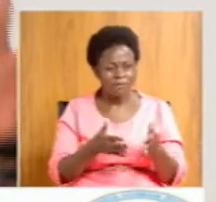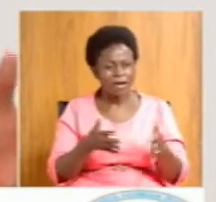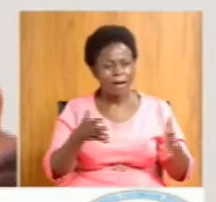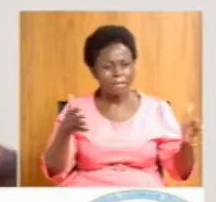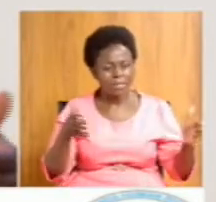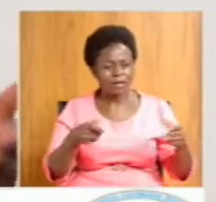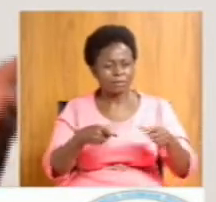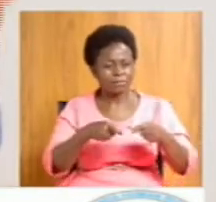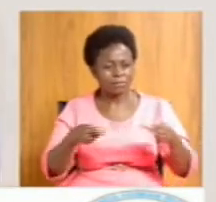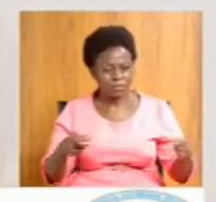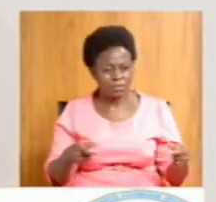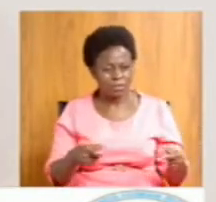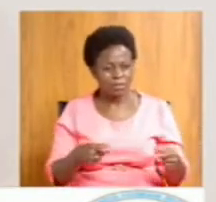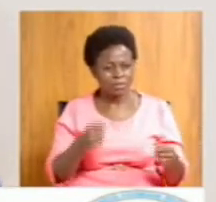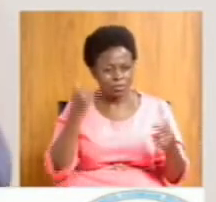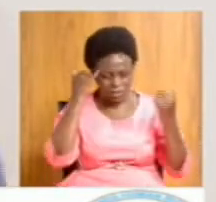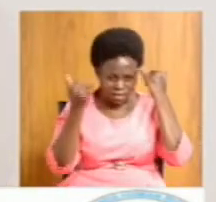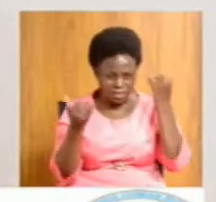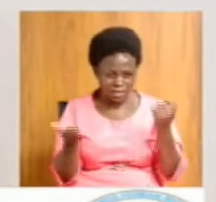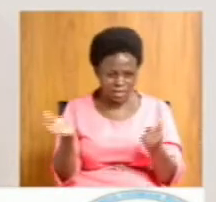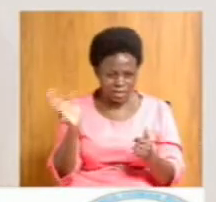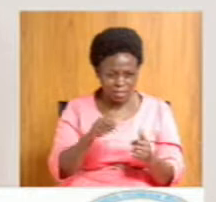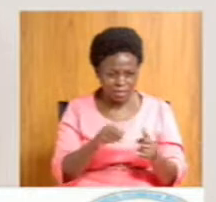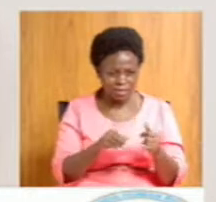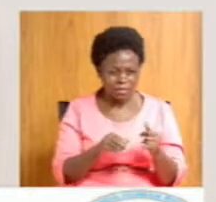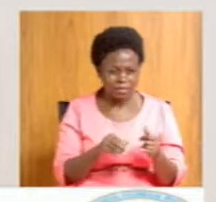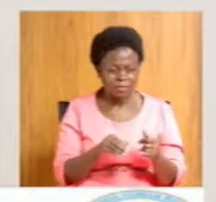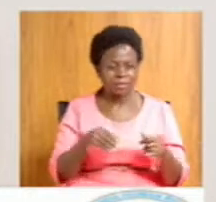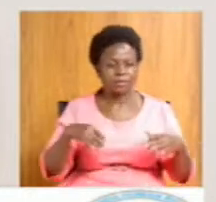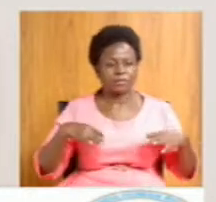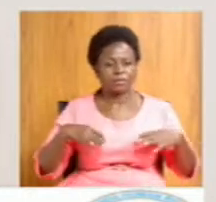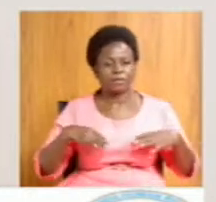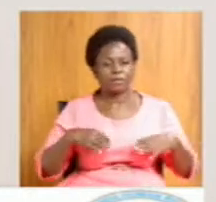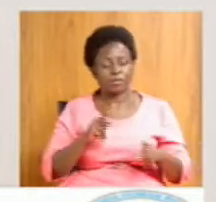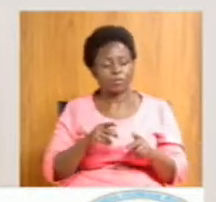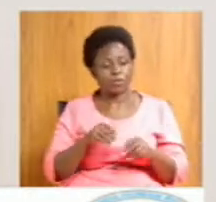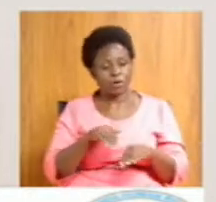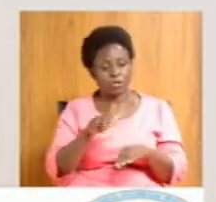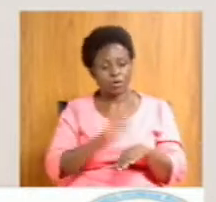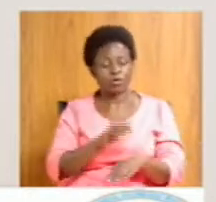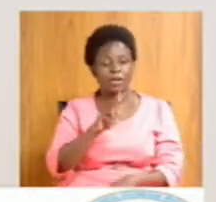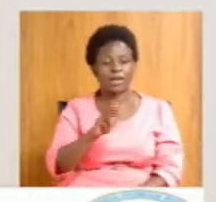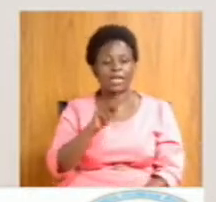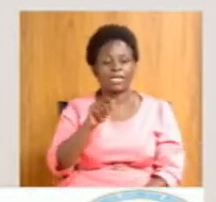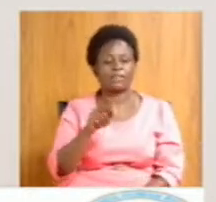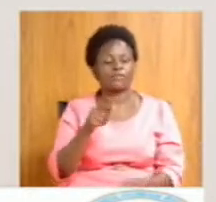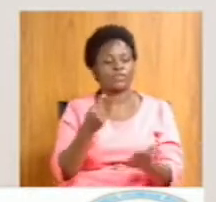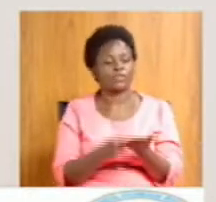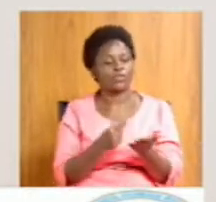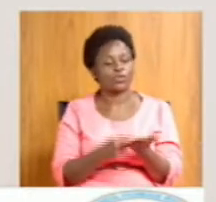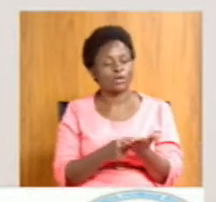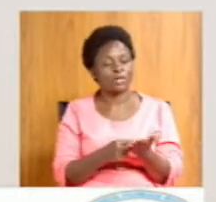plenary we can bring back those ideas and those questions we had earlier so let's take a break for those who are watching on NTV Uganda and across the